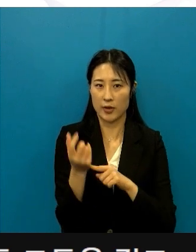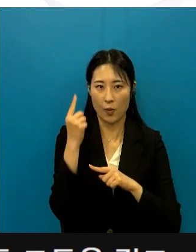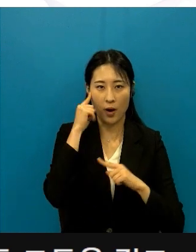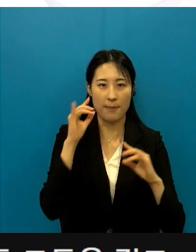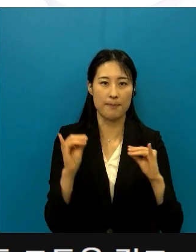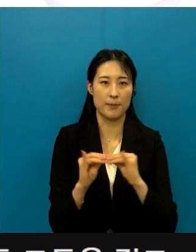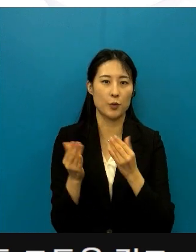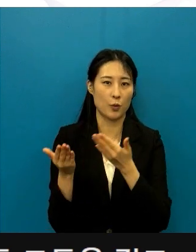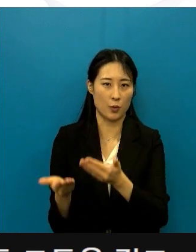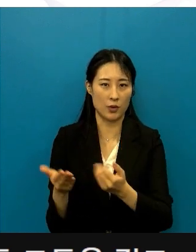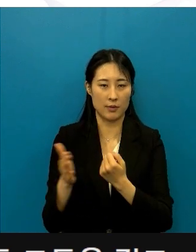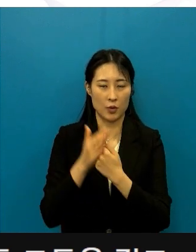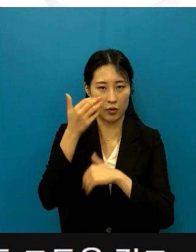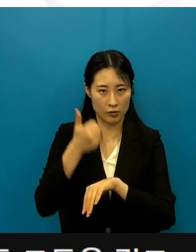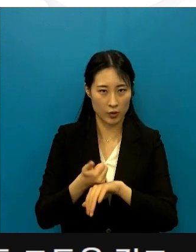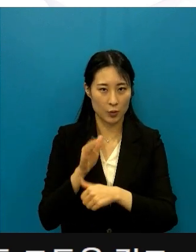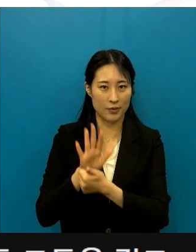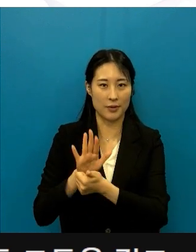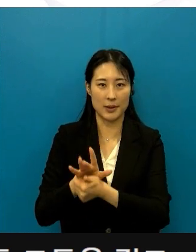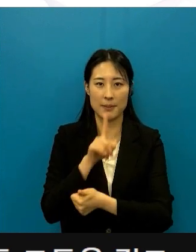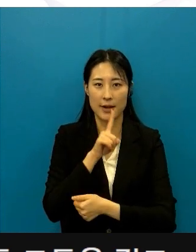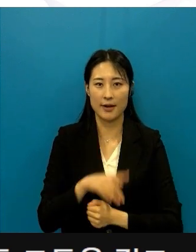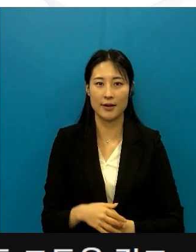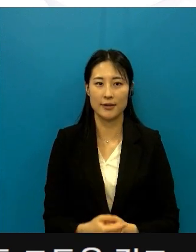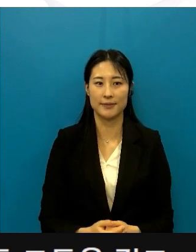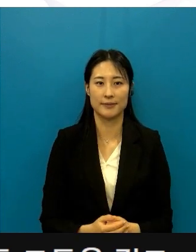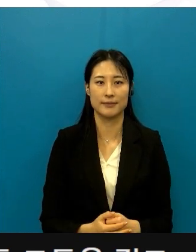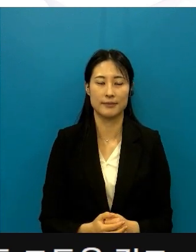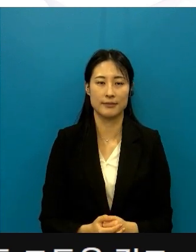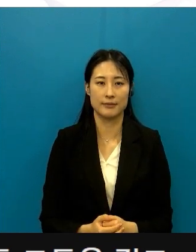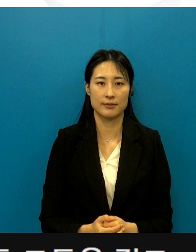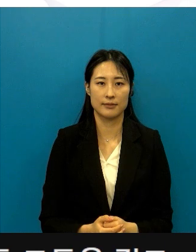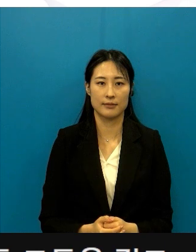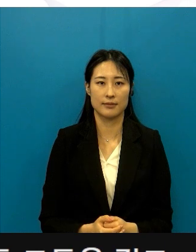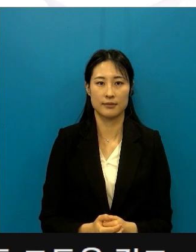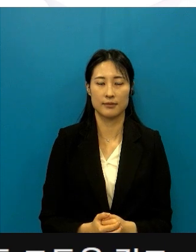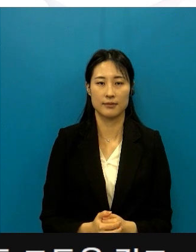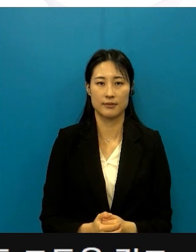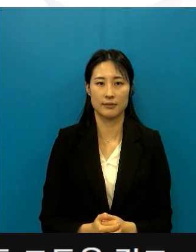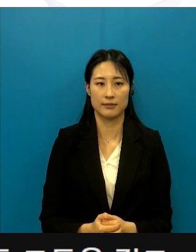discriminatory, but that causes a person to die.